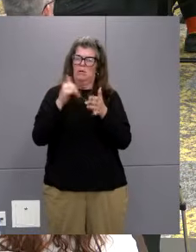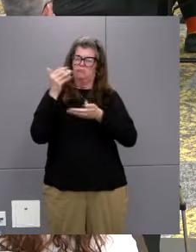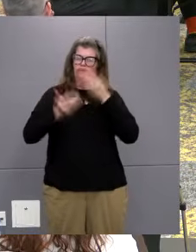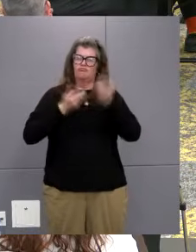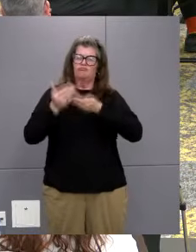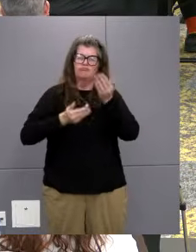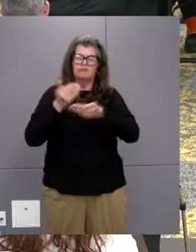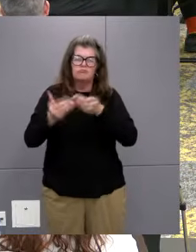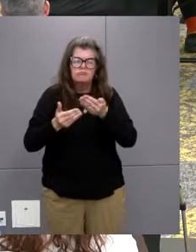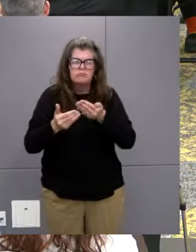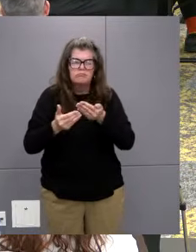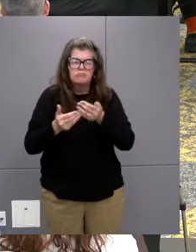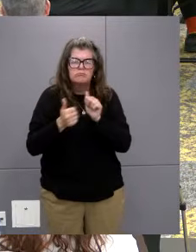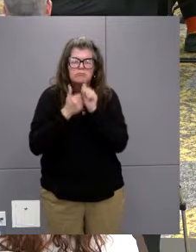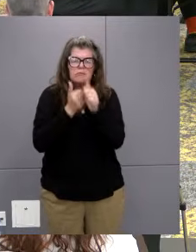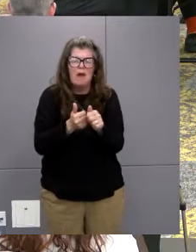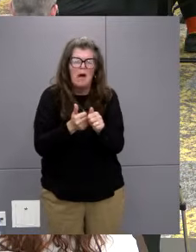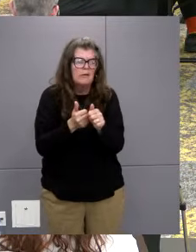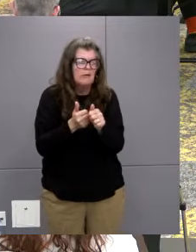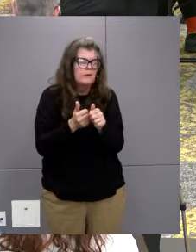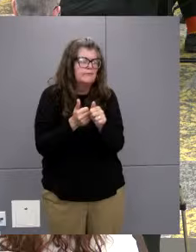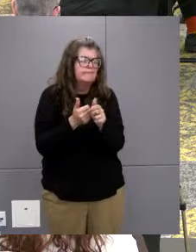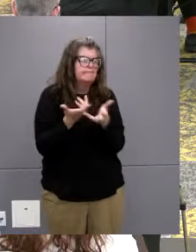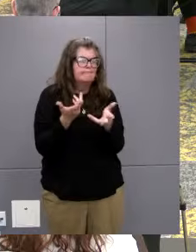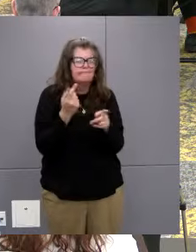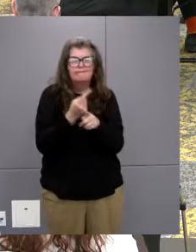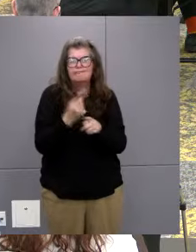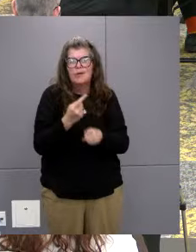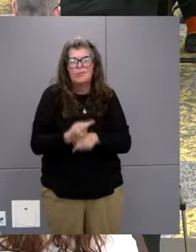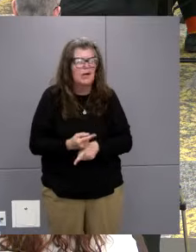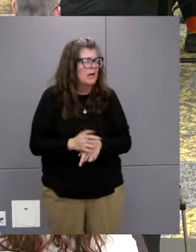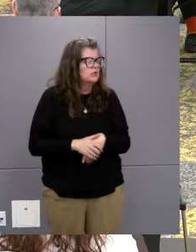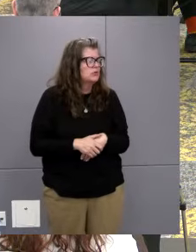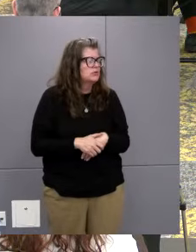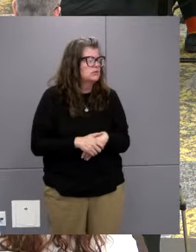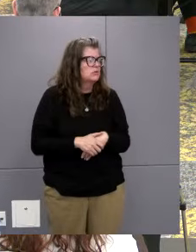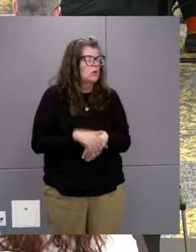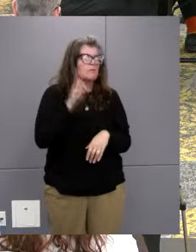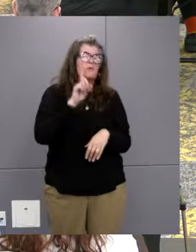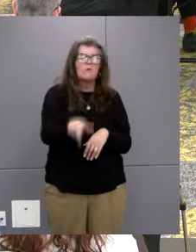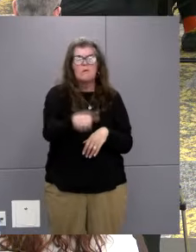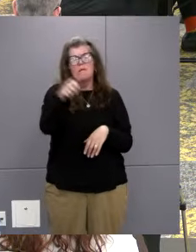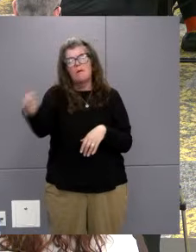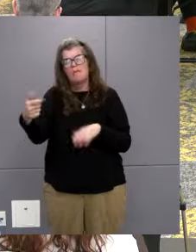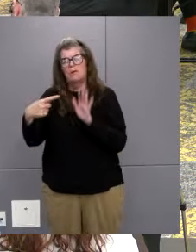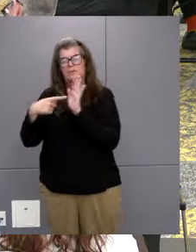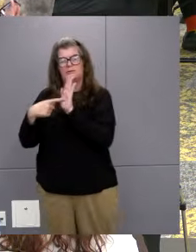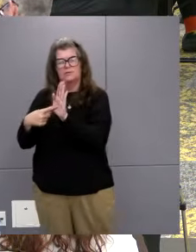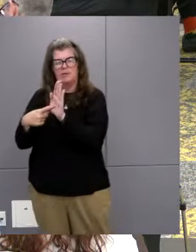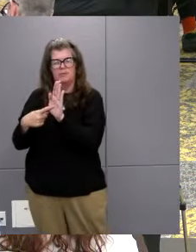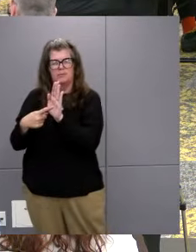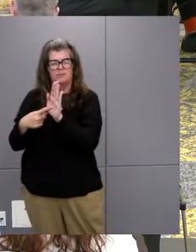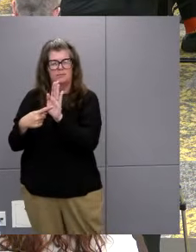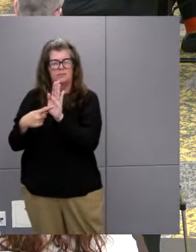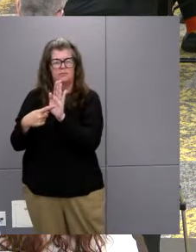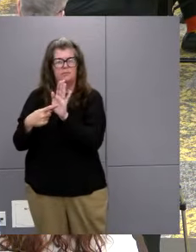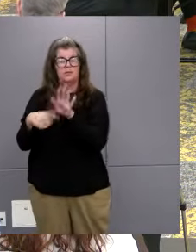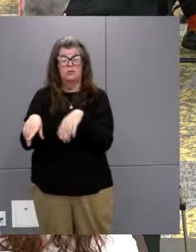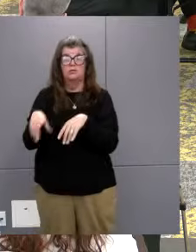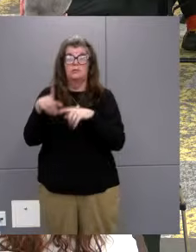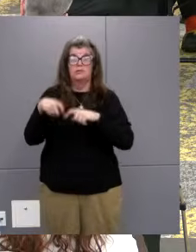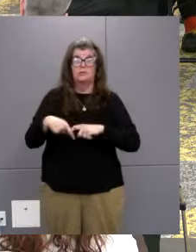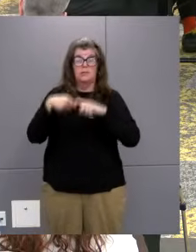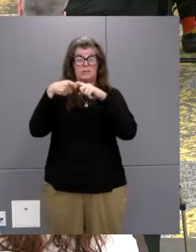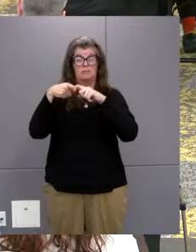by acclamation. But let's say, to take the other example that we're talking about, that you were going to